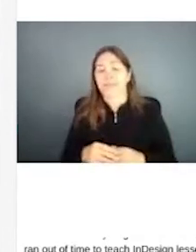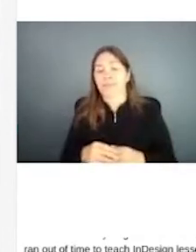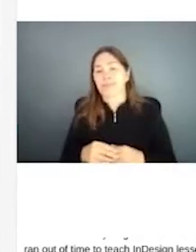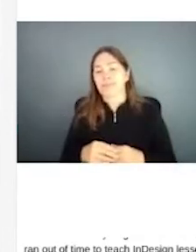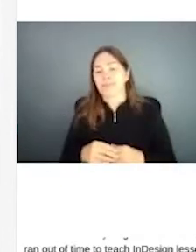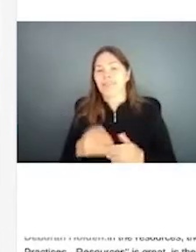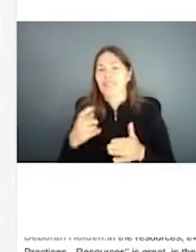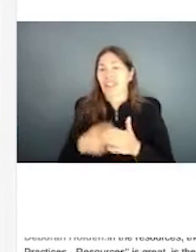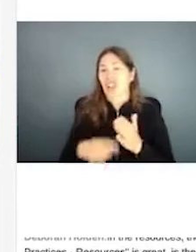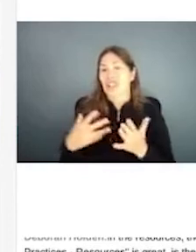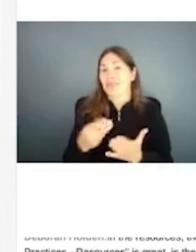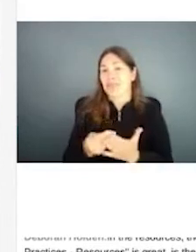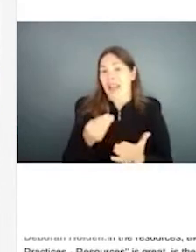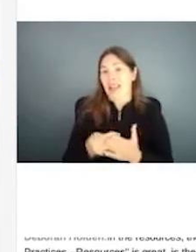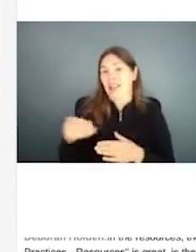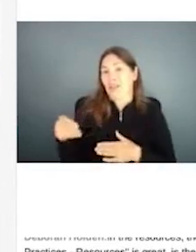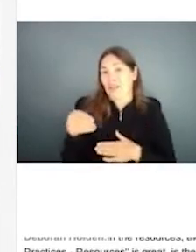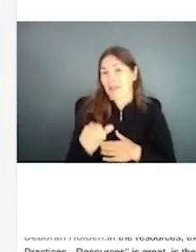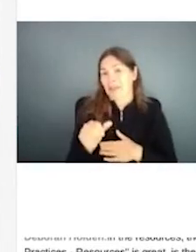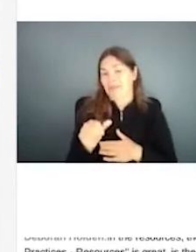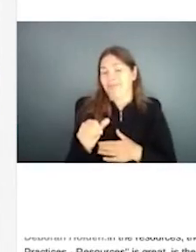It costs money, right? So